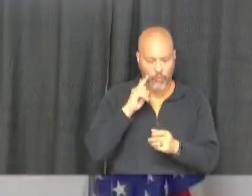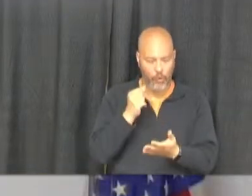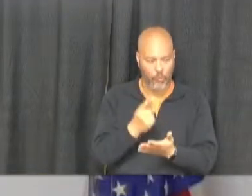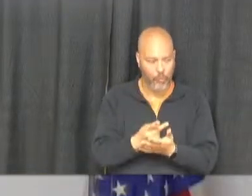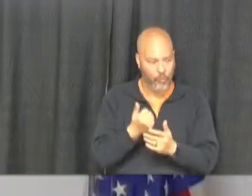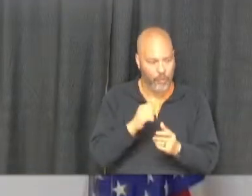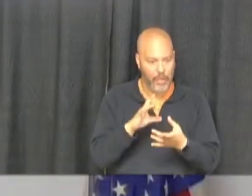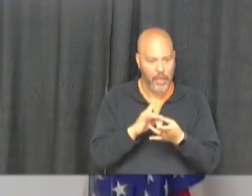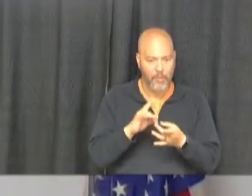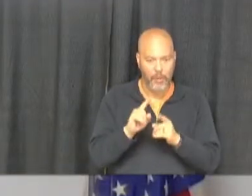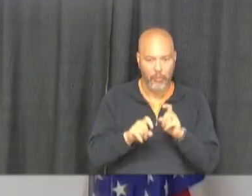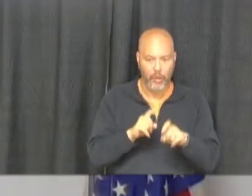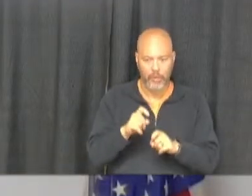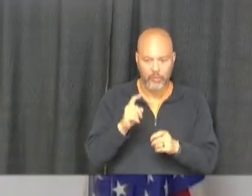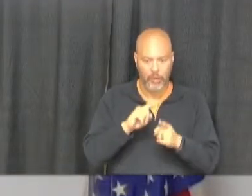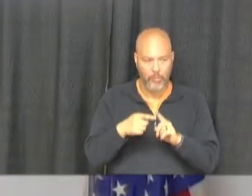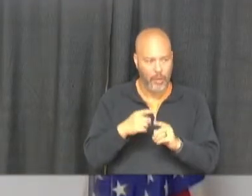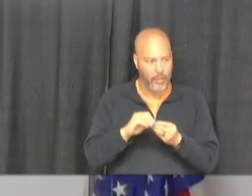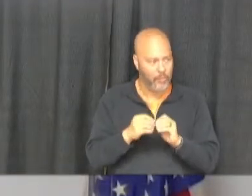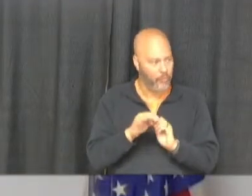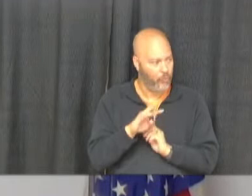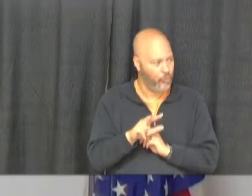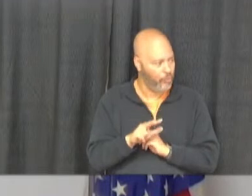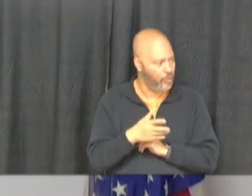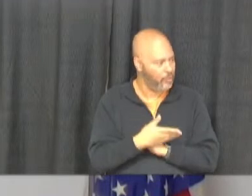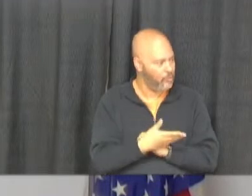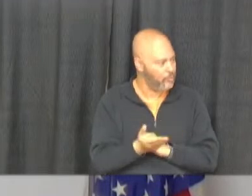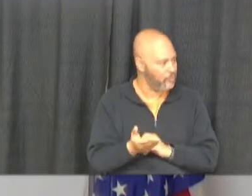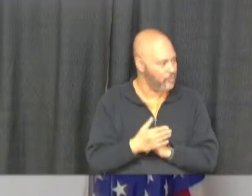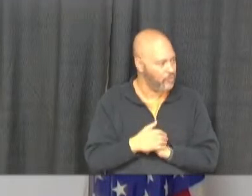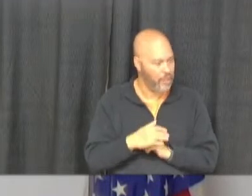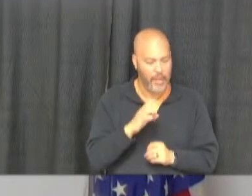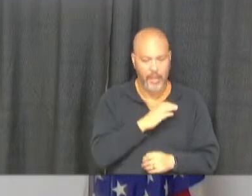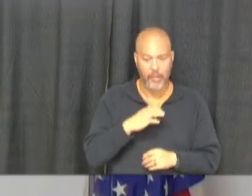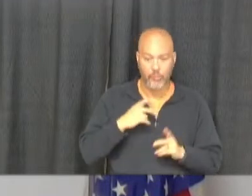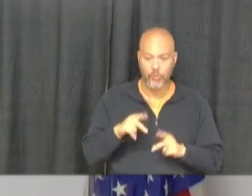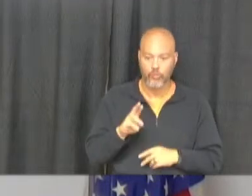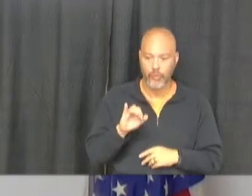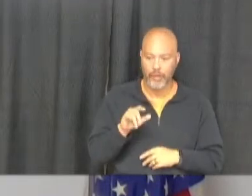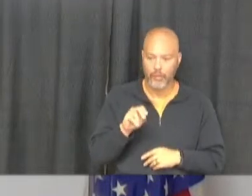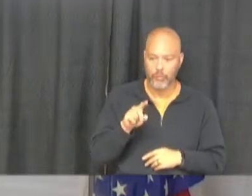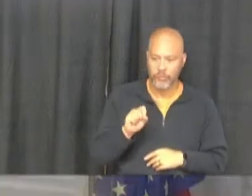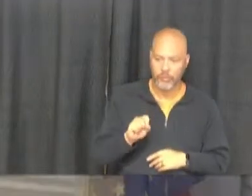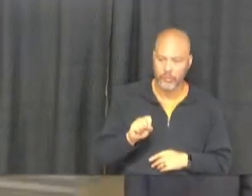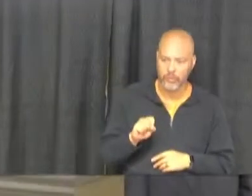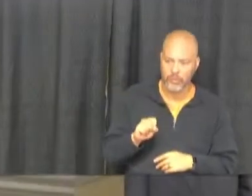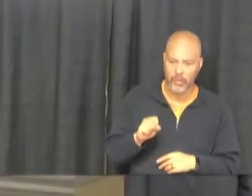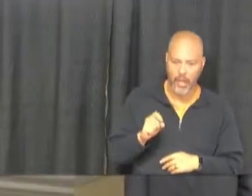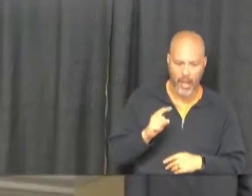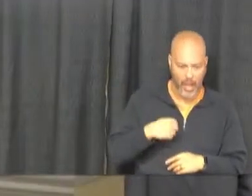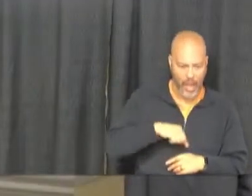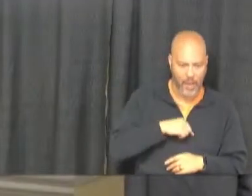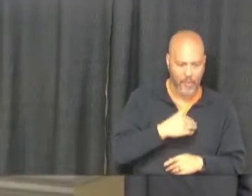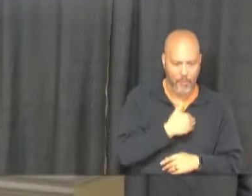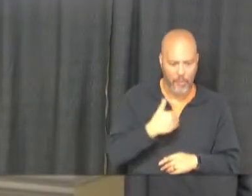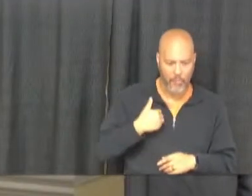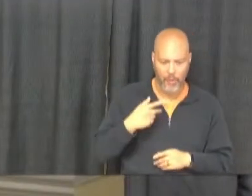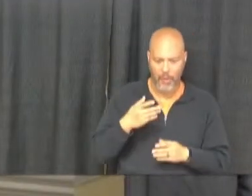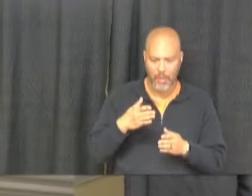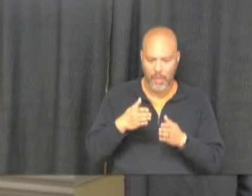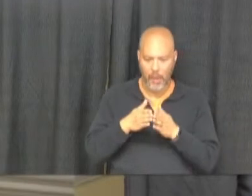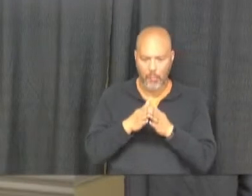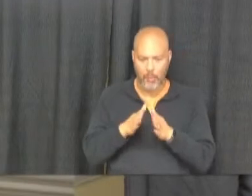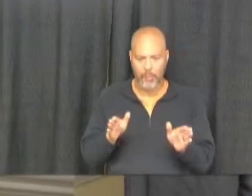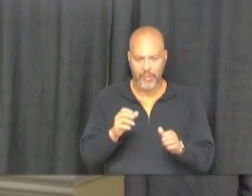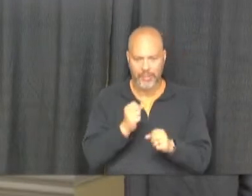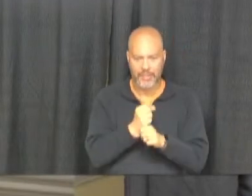right, any comment or question regarding Resolution 43? Councilperson Reynolds, you're recognized. Yes, I'm a member of the Public Safety